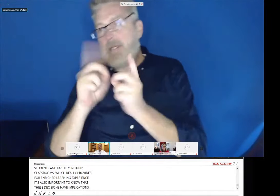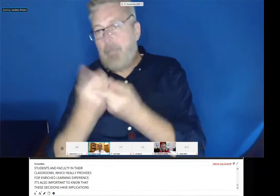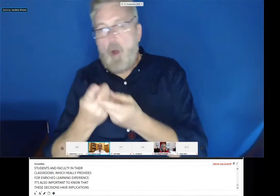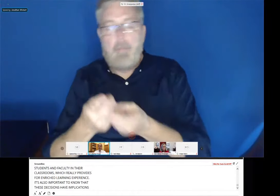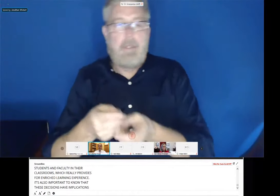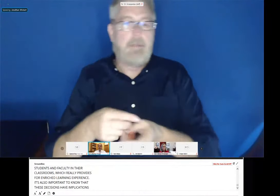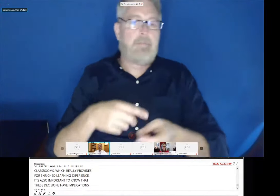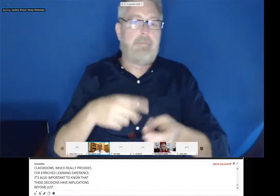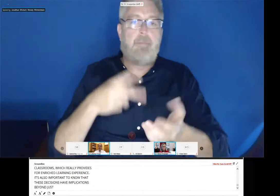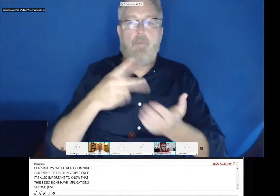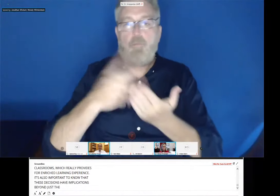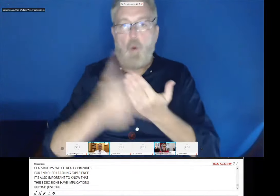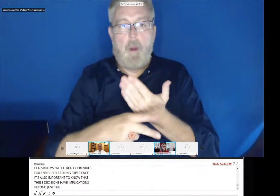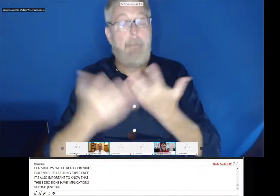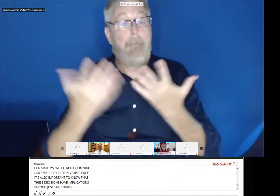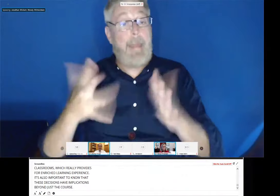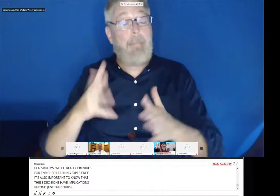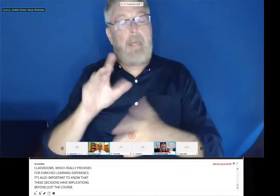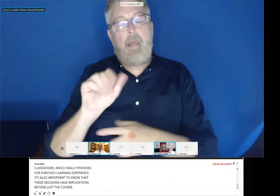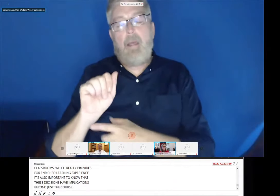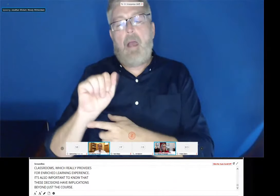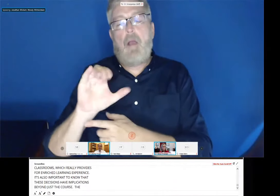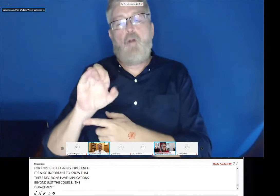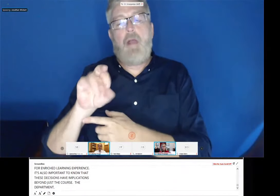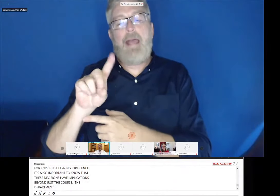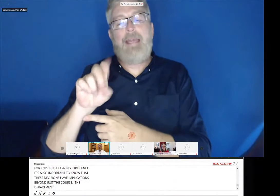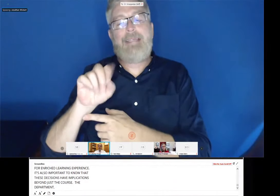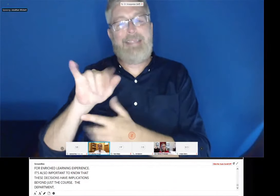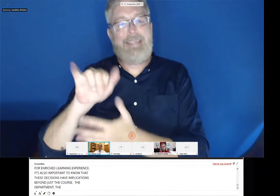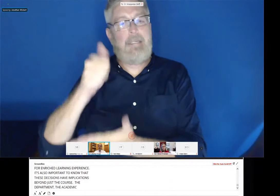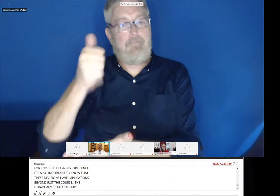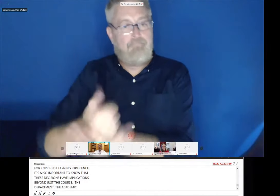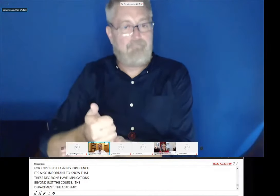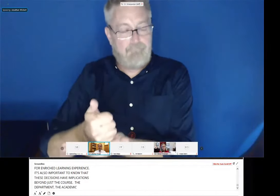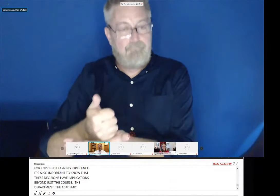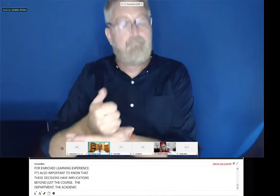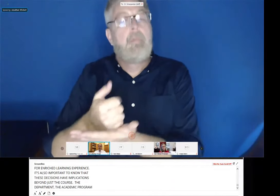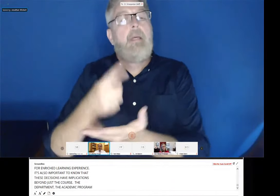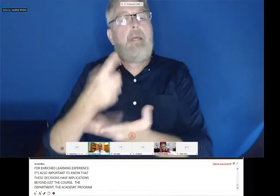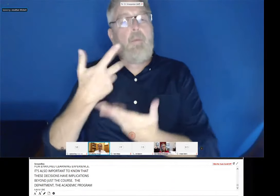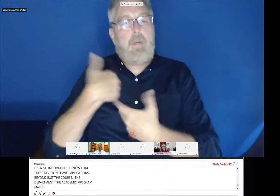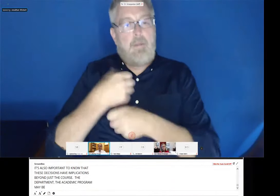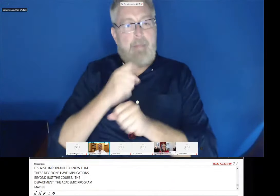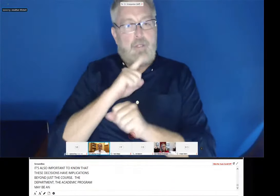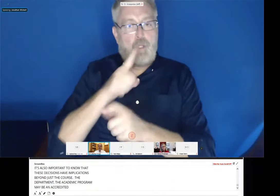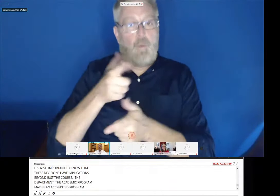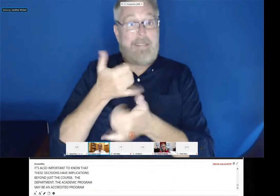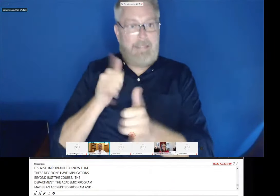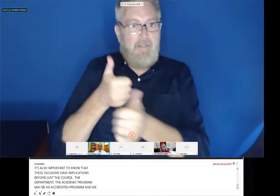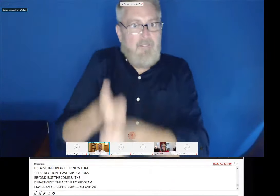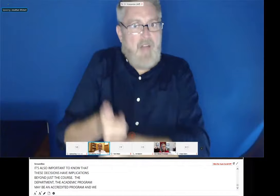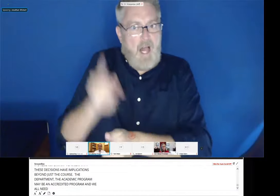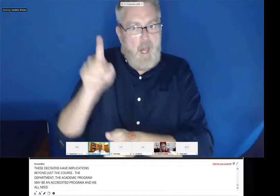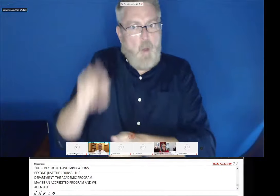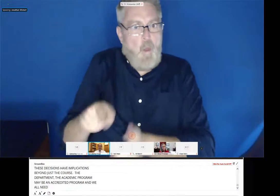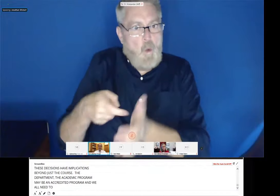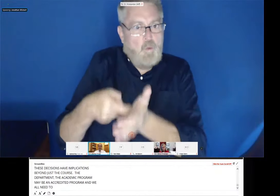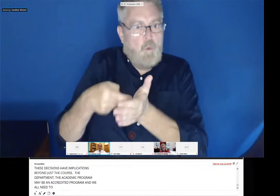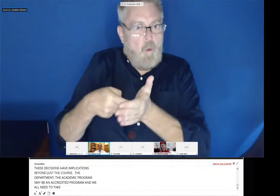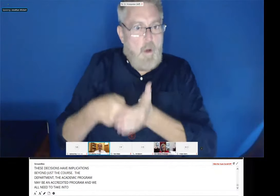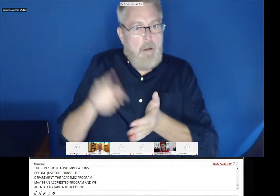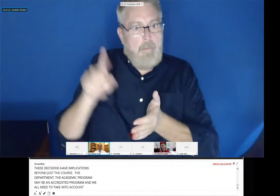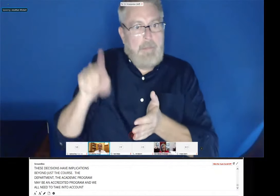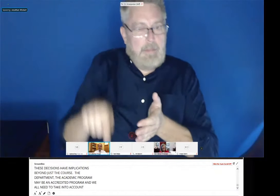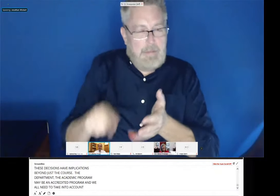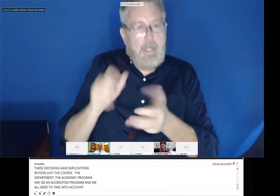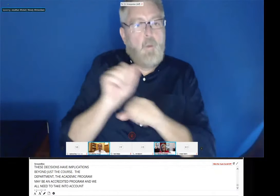academic program may be an accredited program, and we all need to take into account making sure that we meet those accreditation requirements and